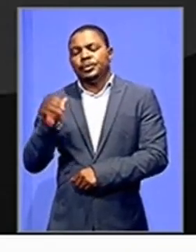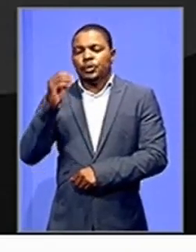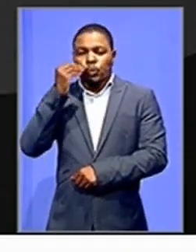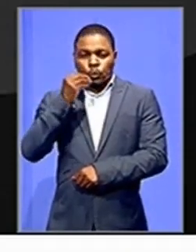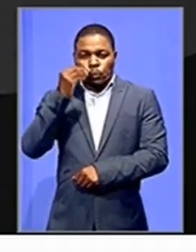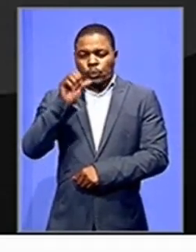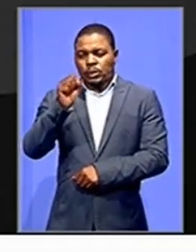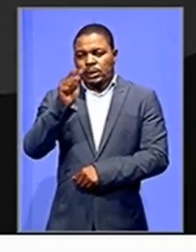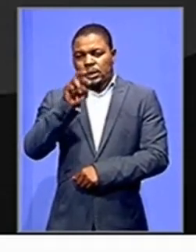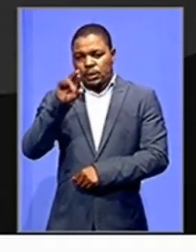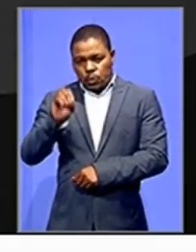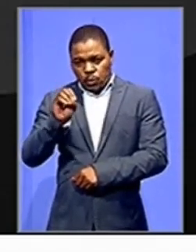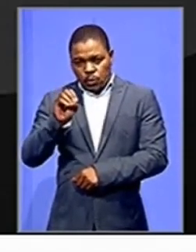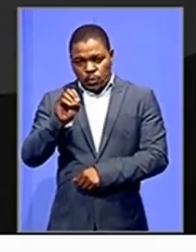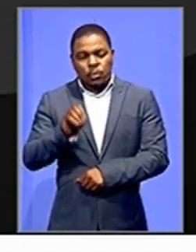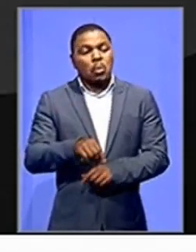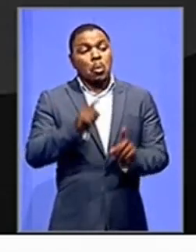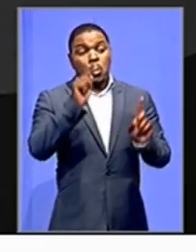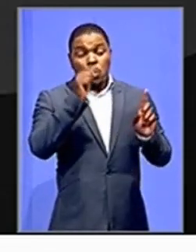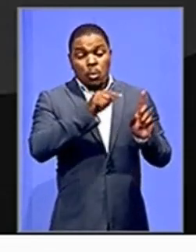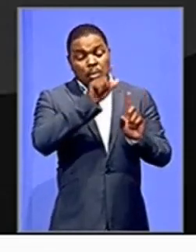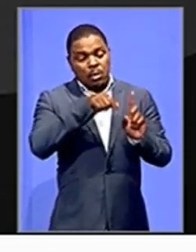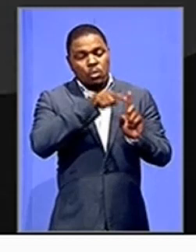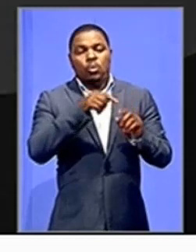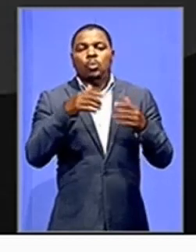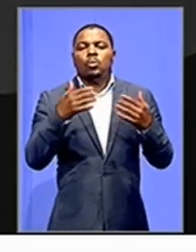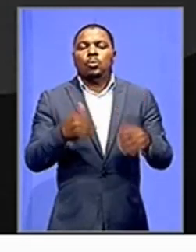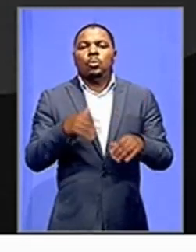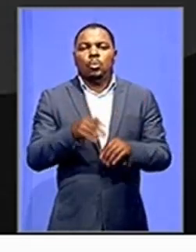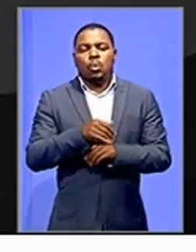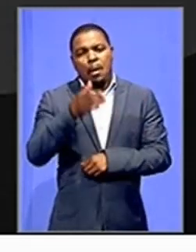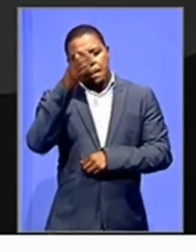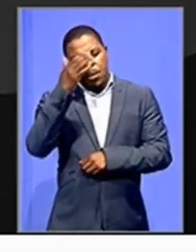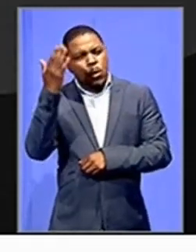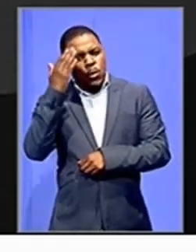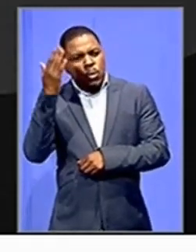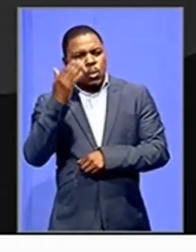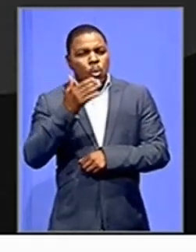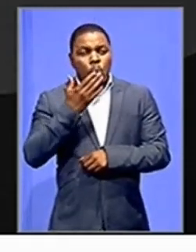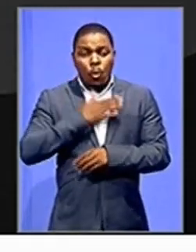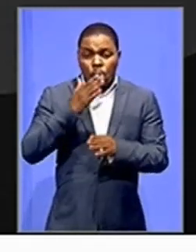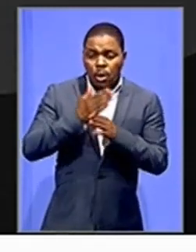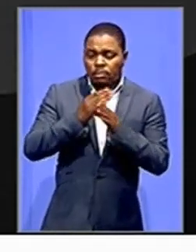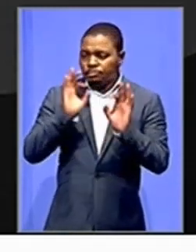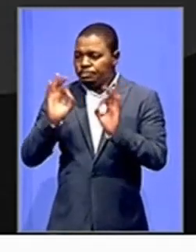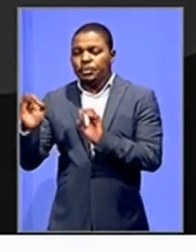Sesotho stereo. Ke ne le motho ya tsebang a batla mosebetsi o etswe ka